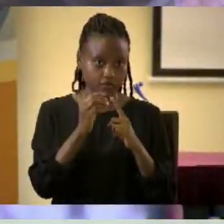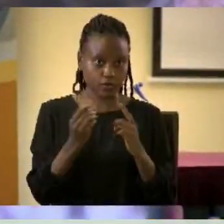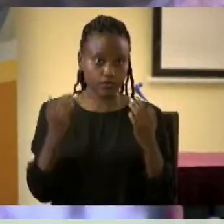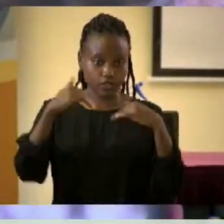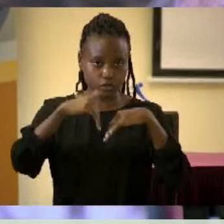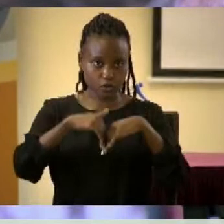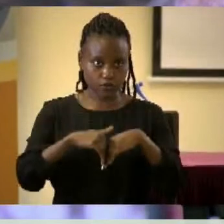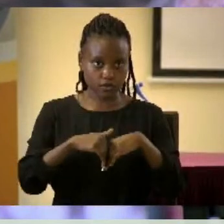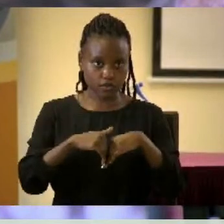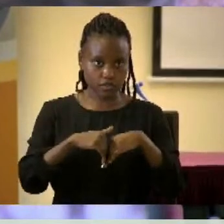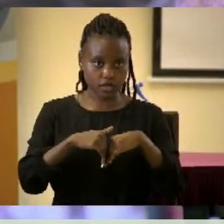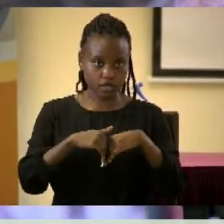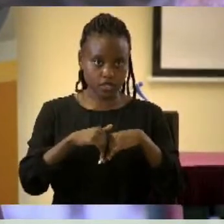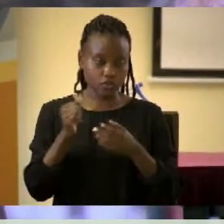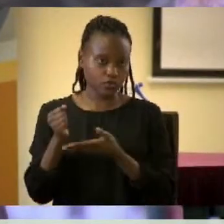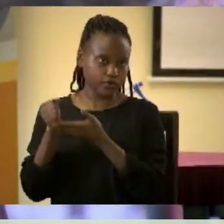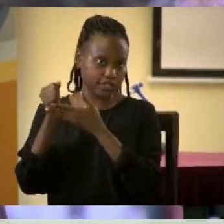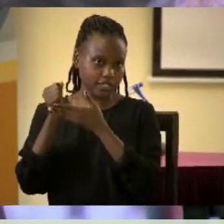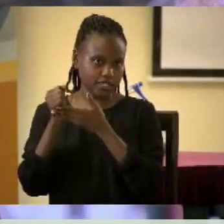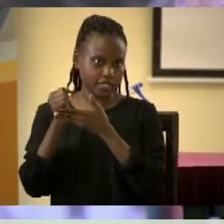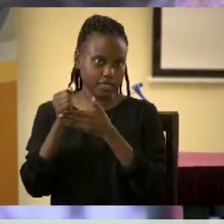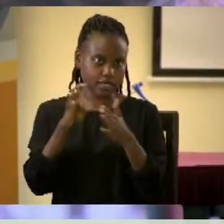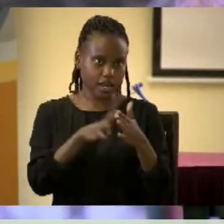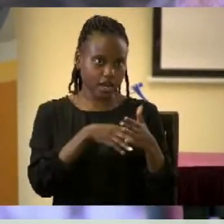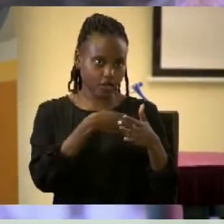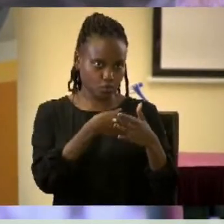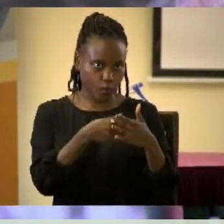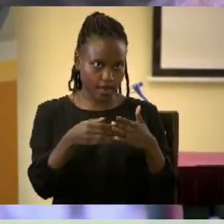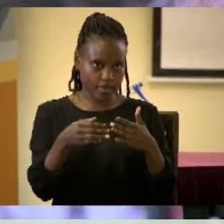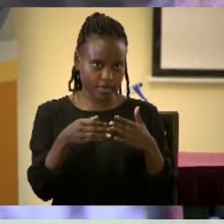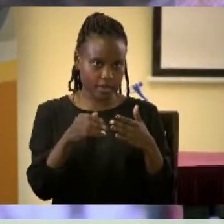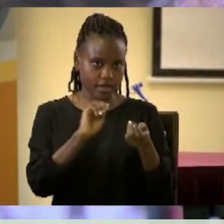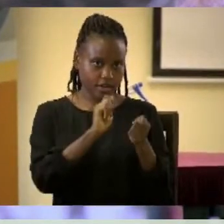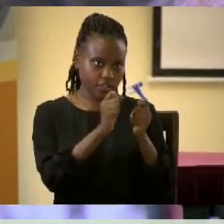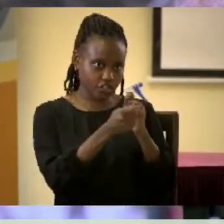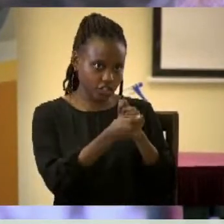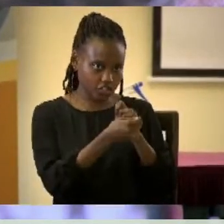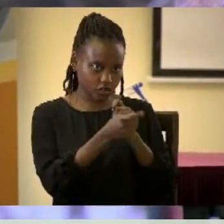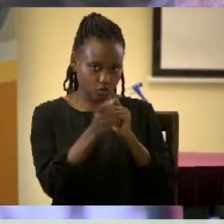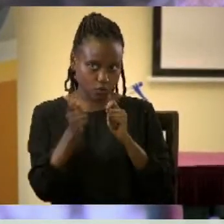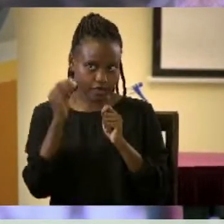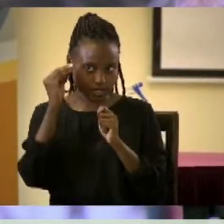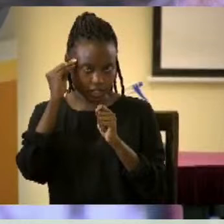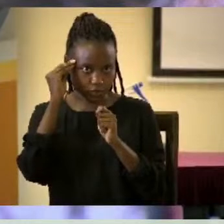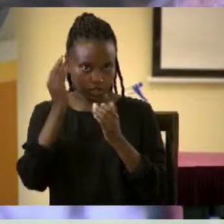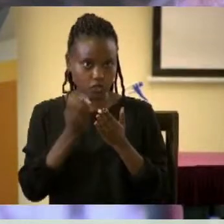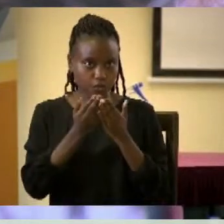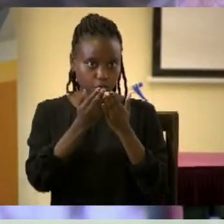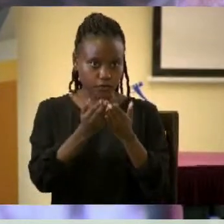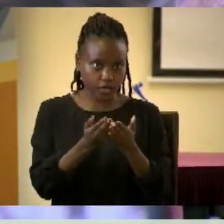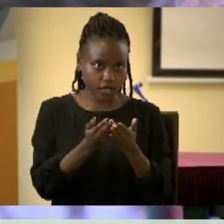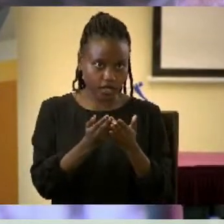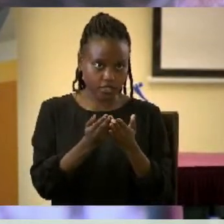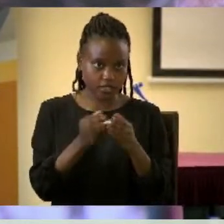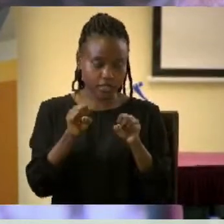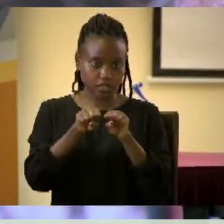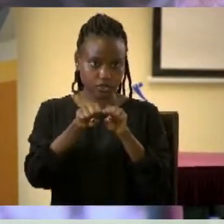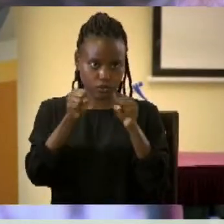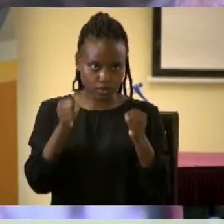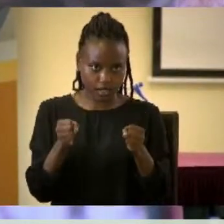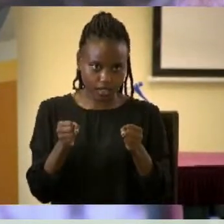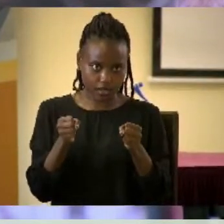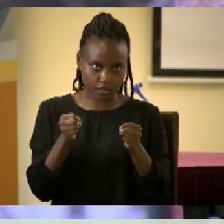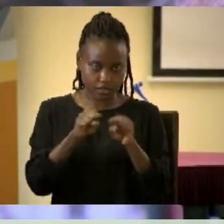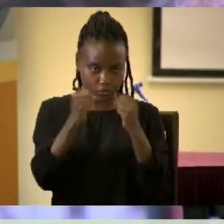to facilitate networking and exchanges among legal education providers, civil society organizations, social